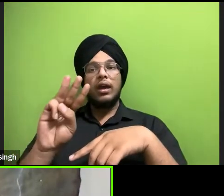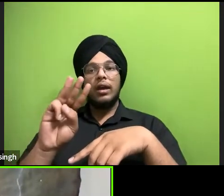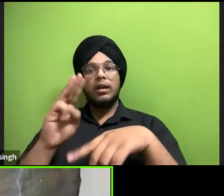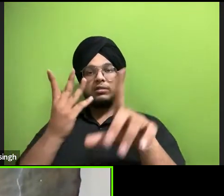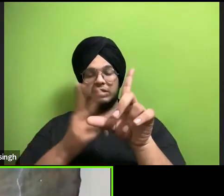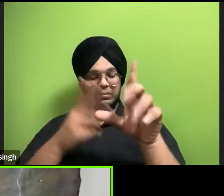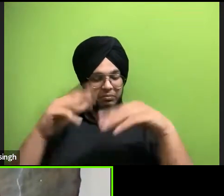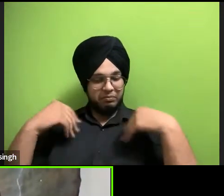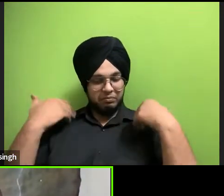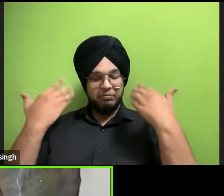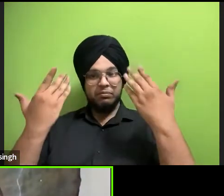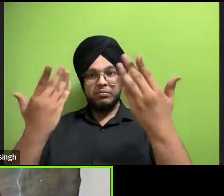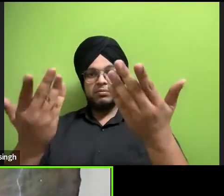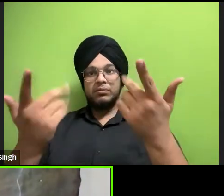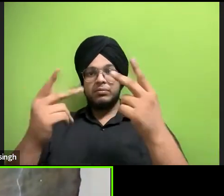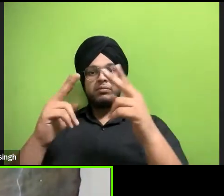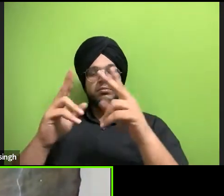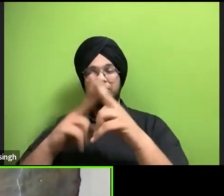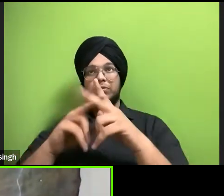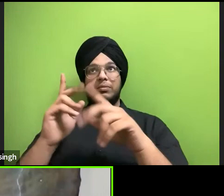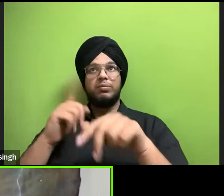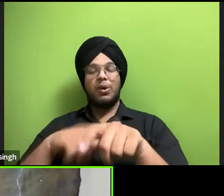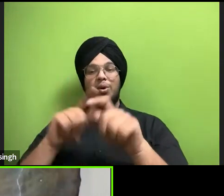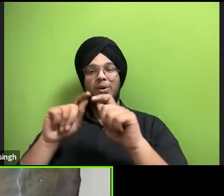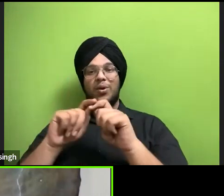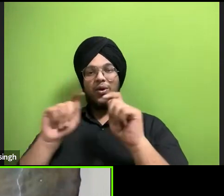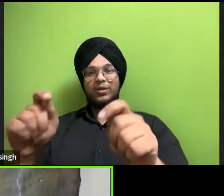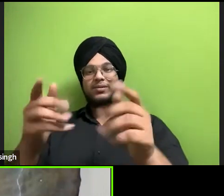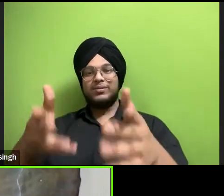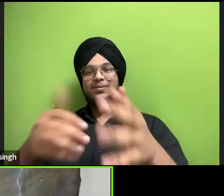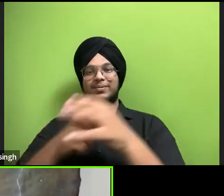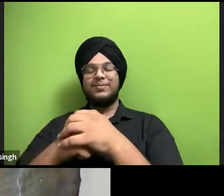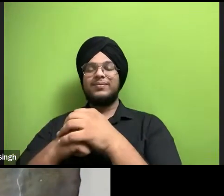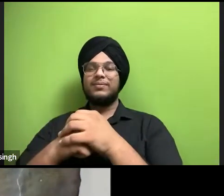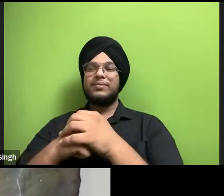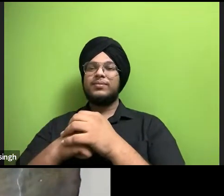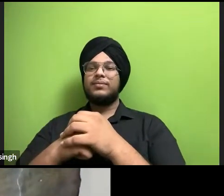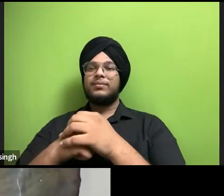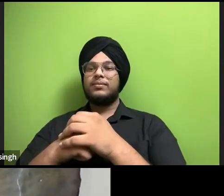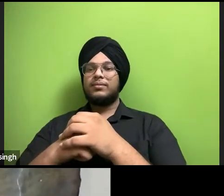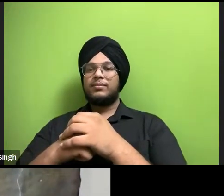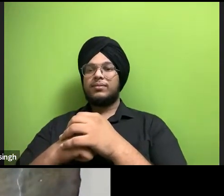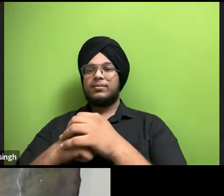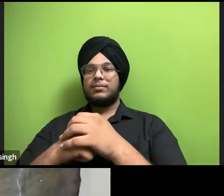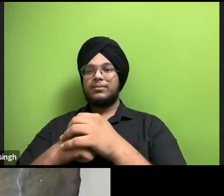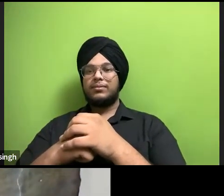years. It's a long time. It's a long time. I know.